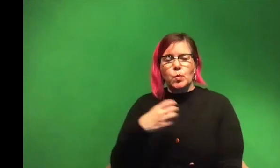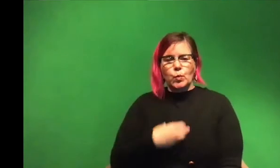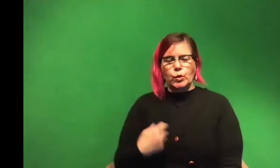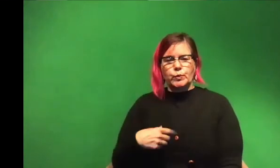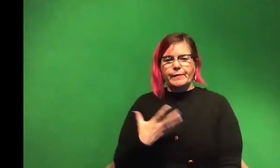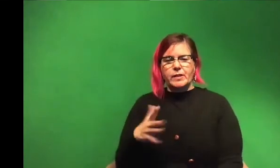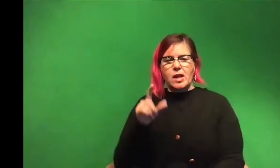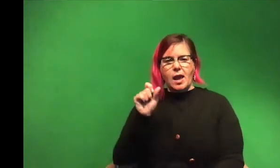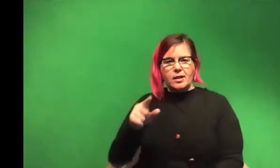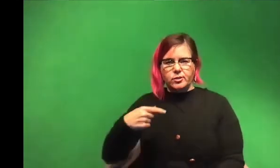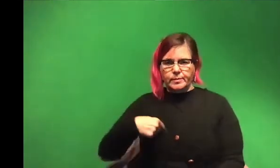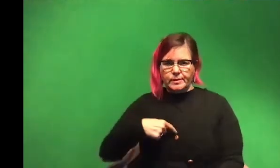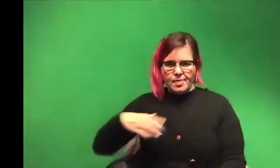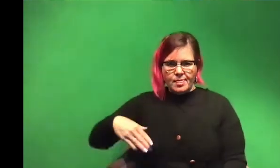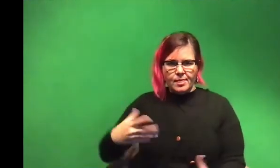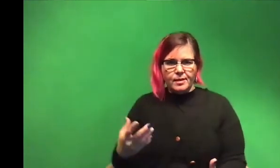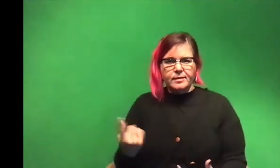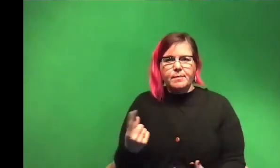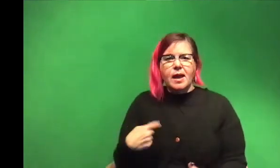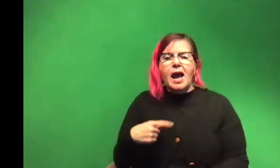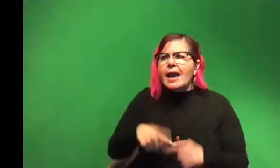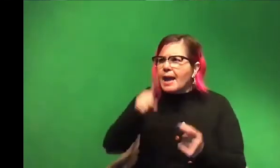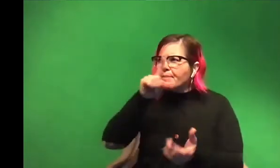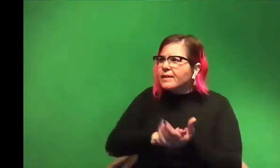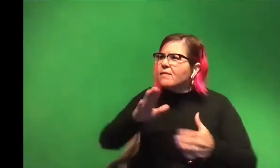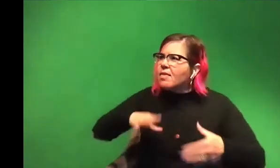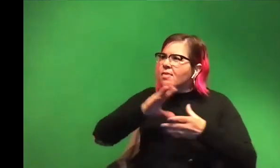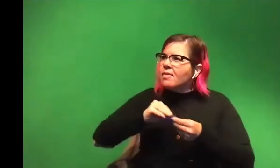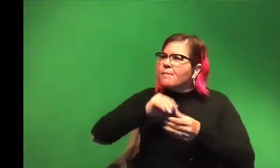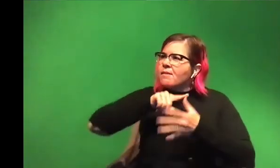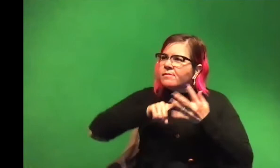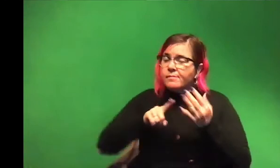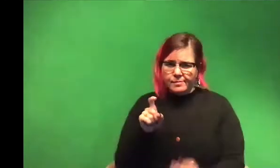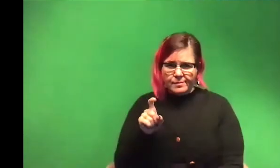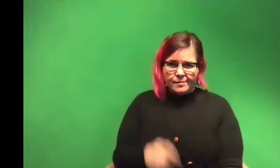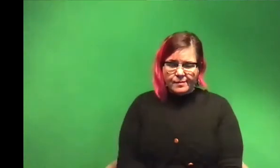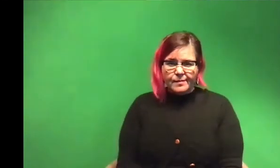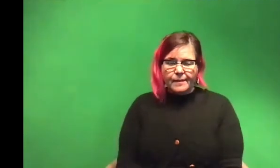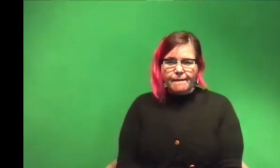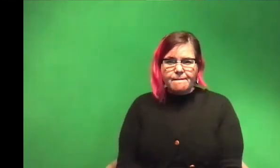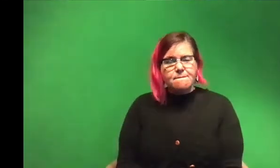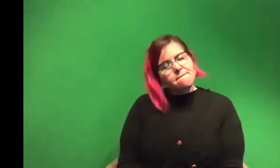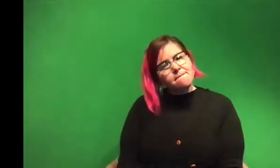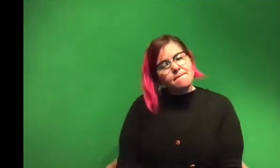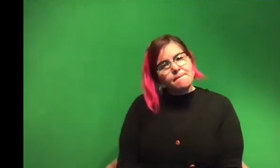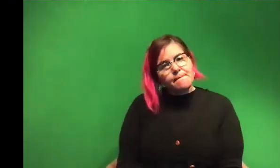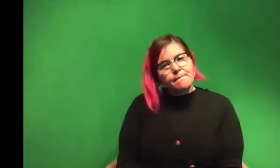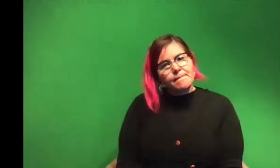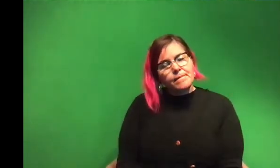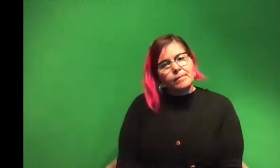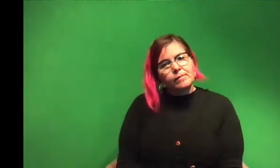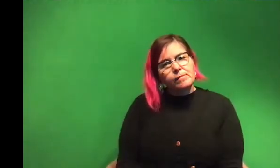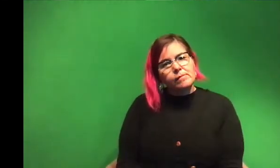today? Like things you're like, I can't believe we didn't get a chance to talk about this thing. Hmm.